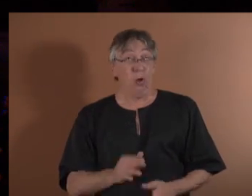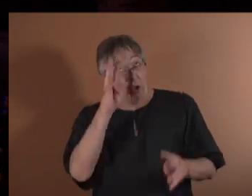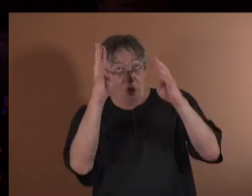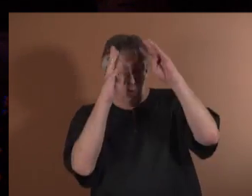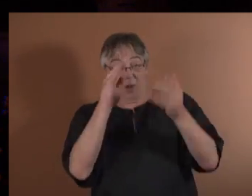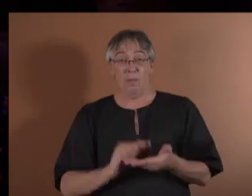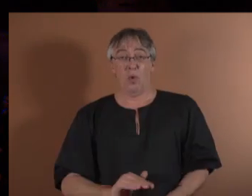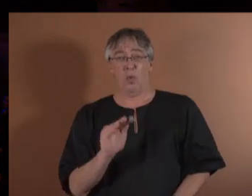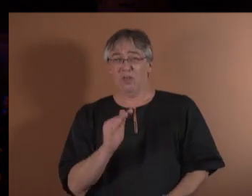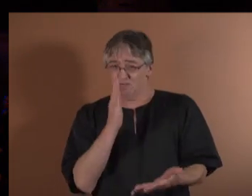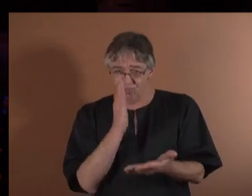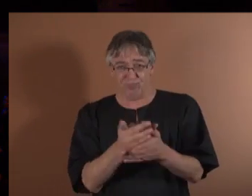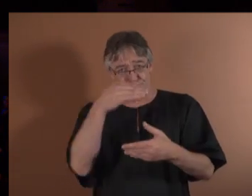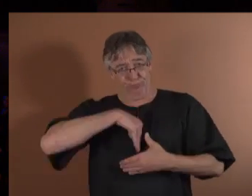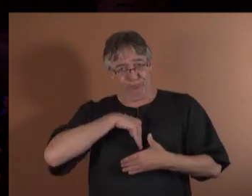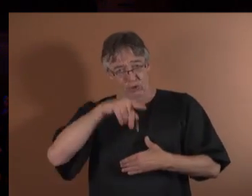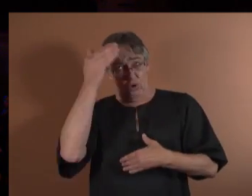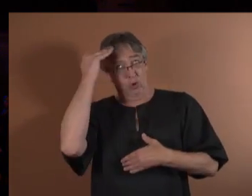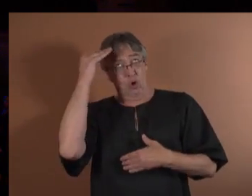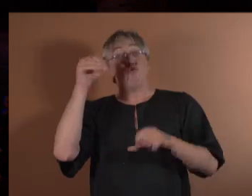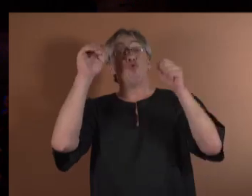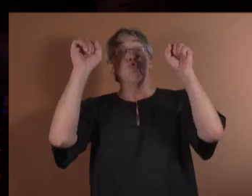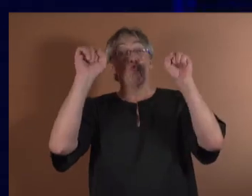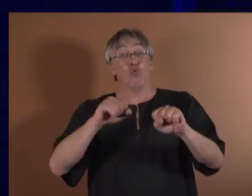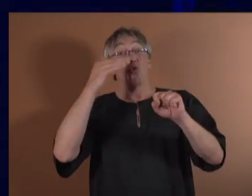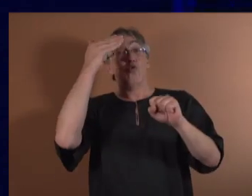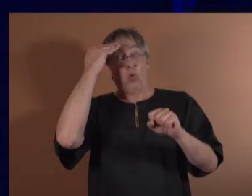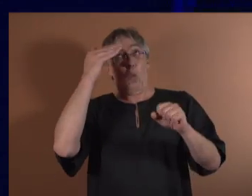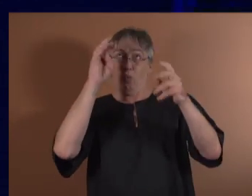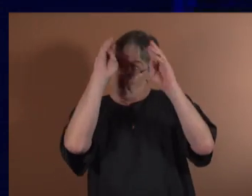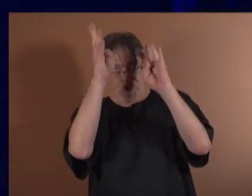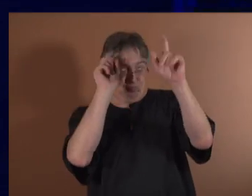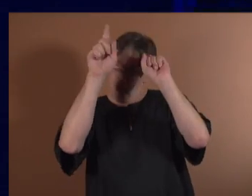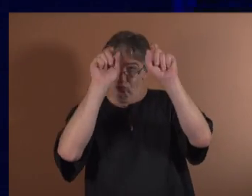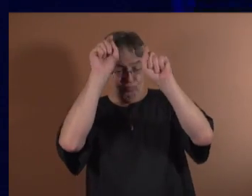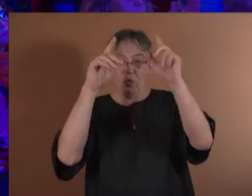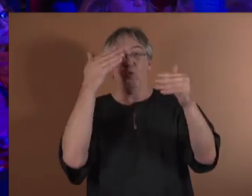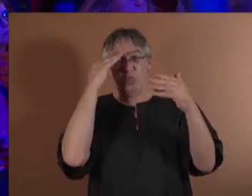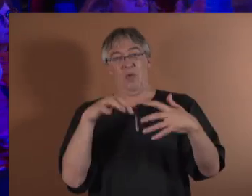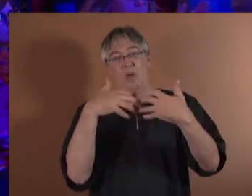you're a natural, as long as you decide to be. Thanks for listening.